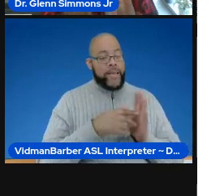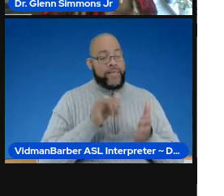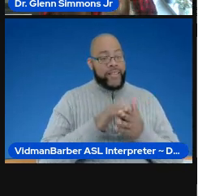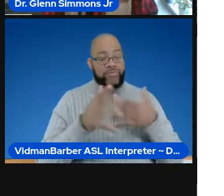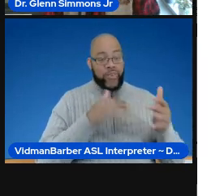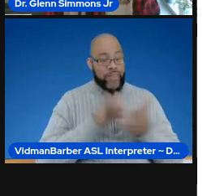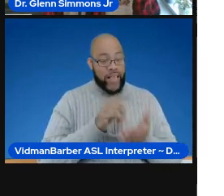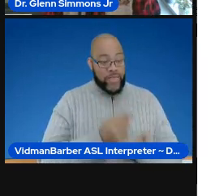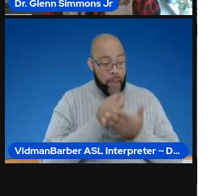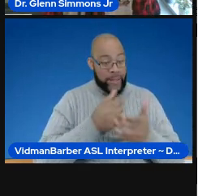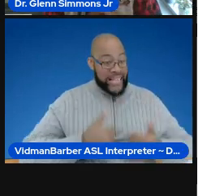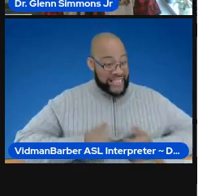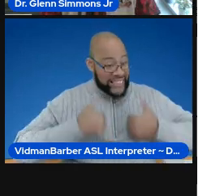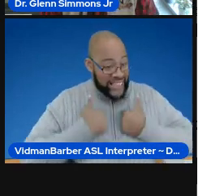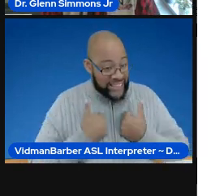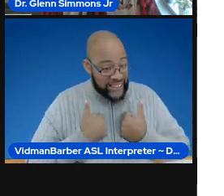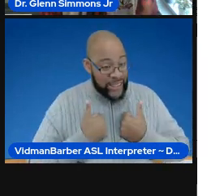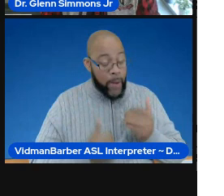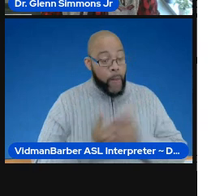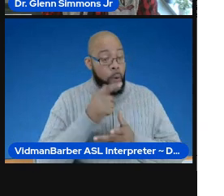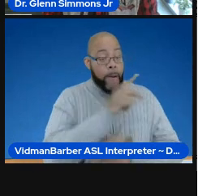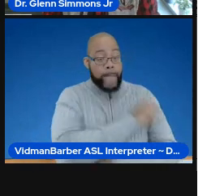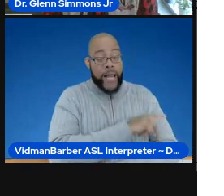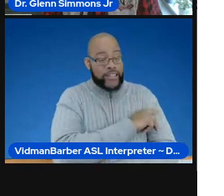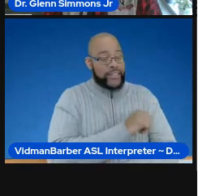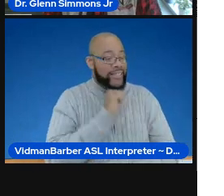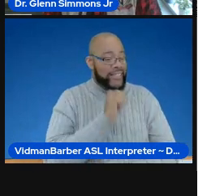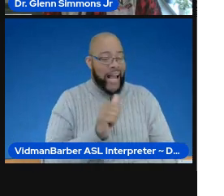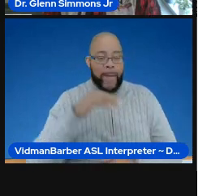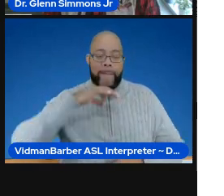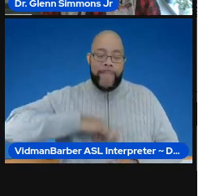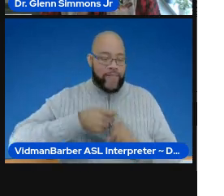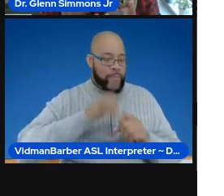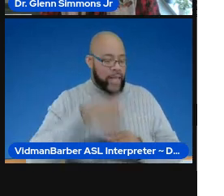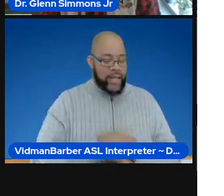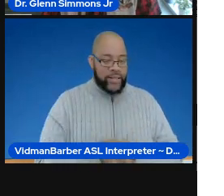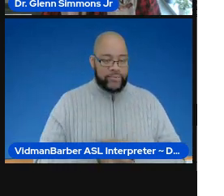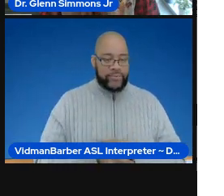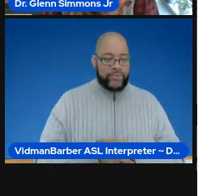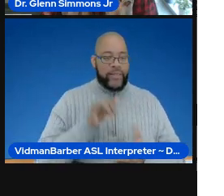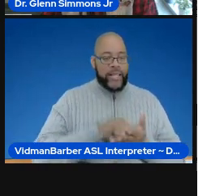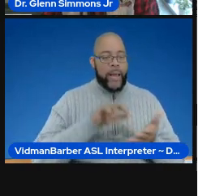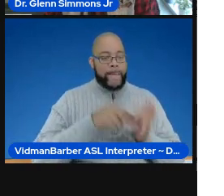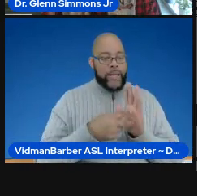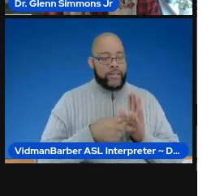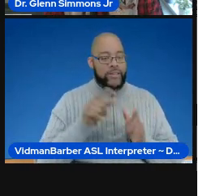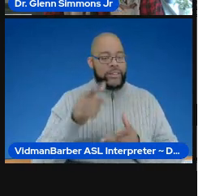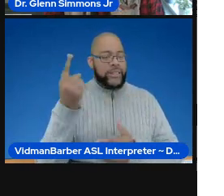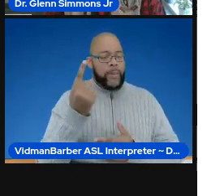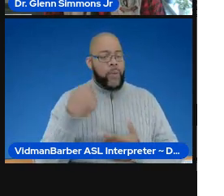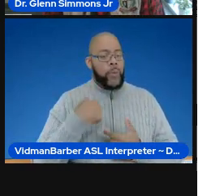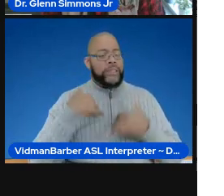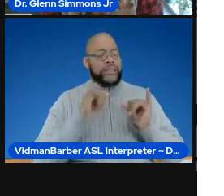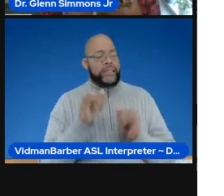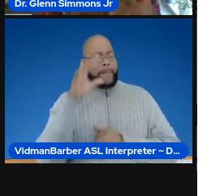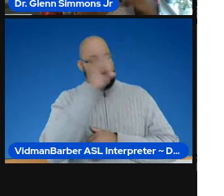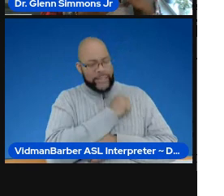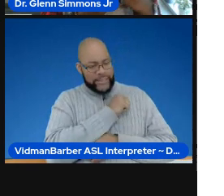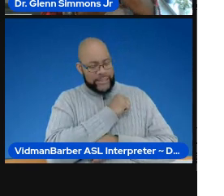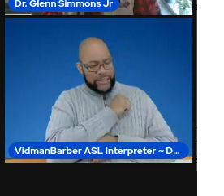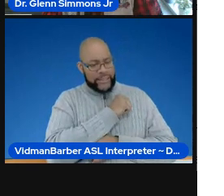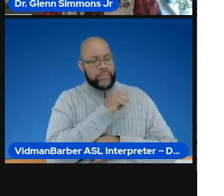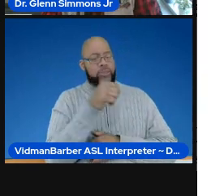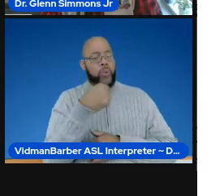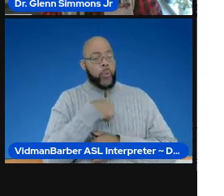this therapy exists, most of the patients are not going to benefit from it. And that means that there's something that we're still missing. Even though